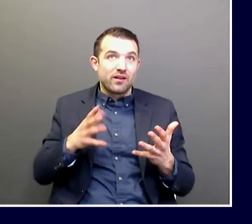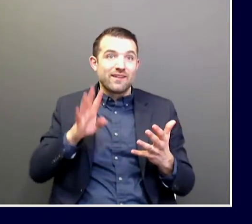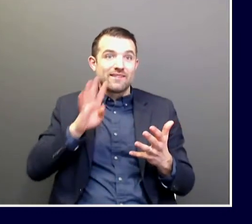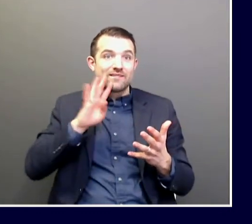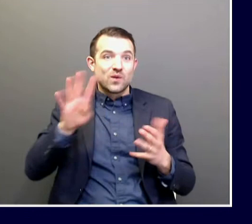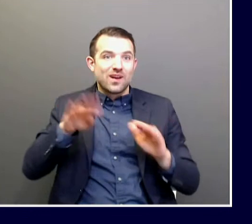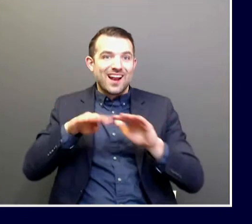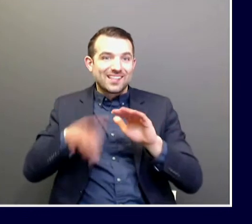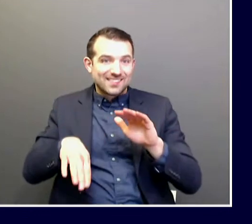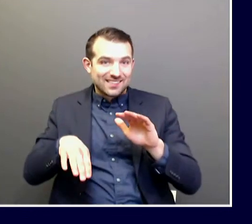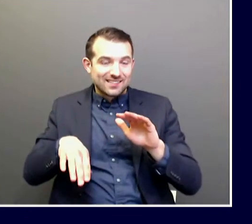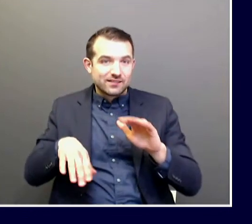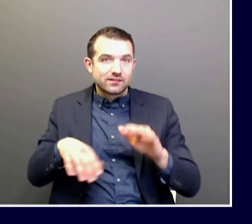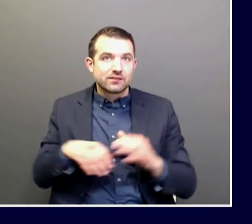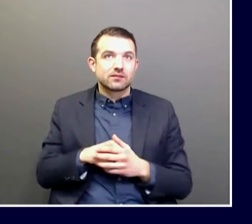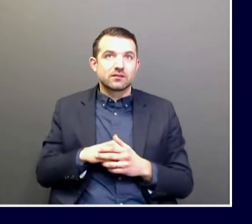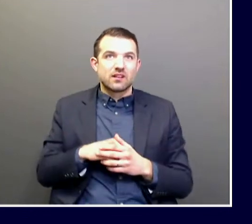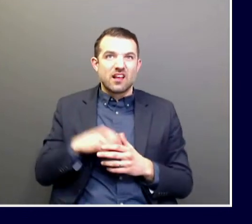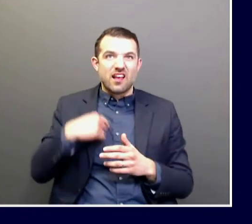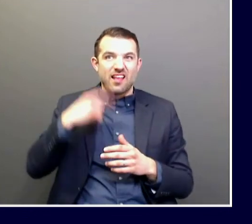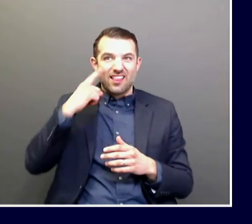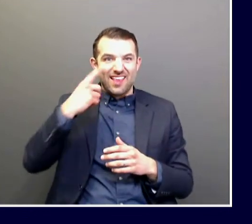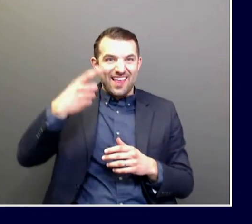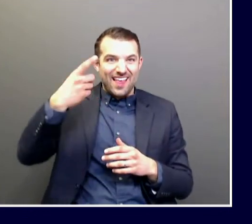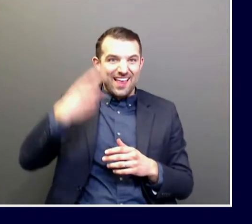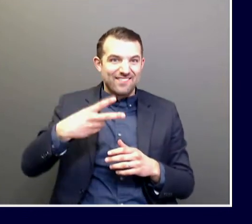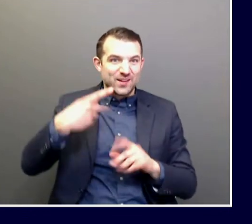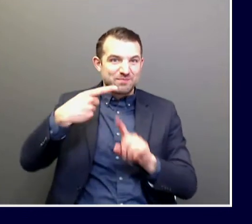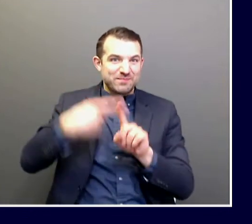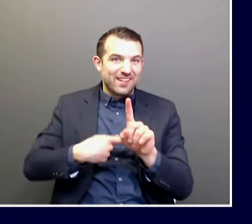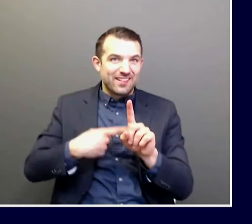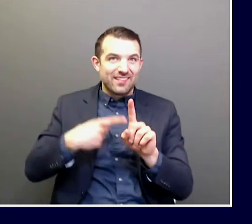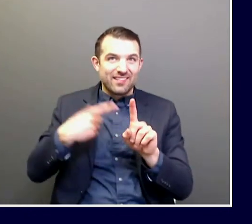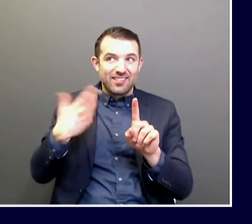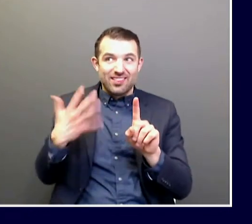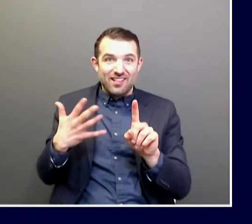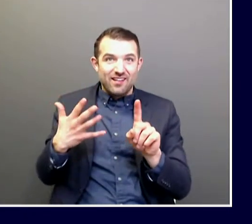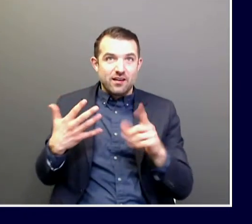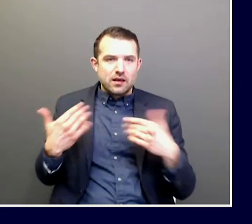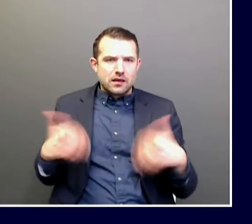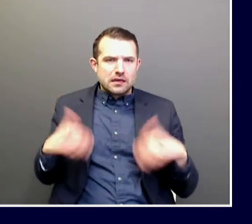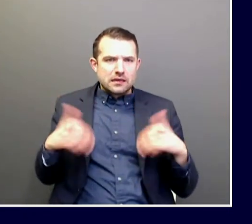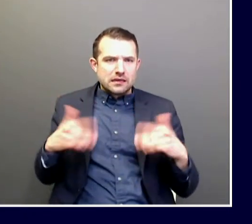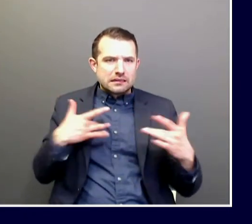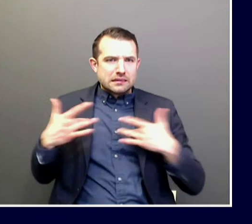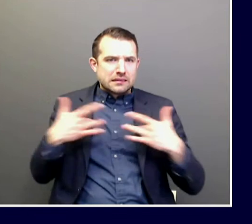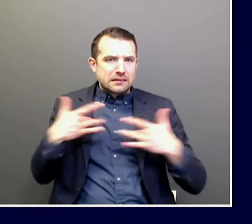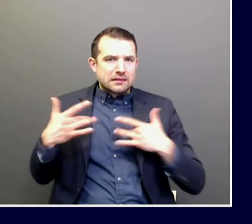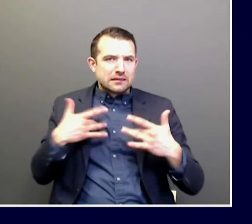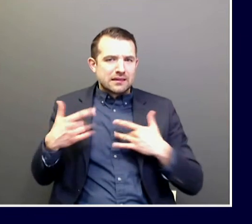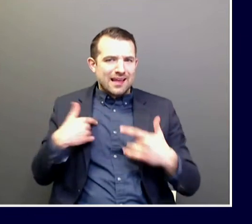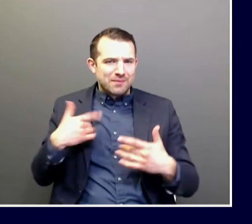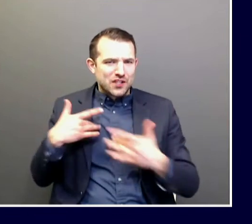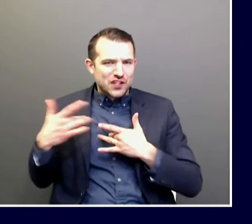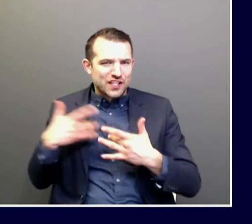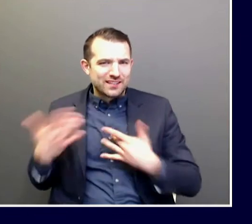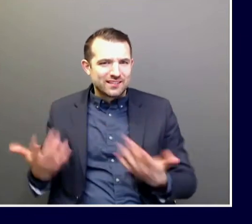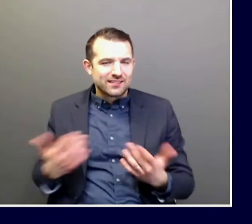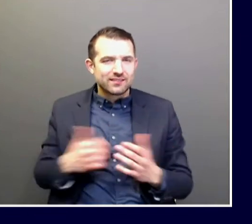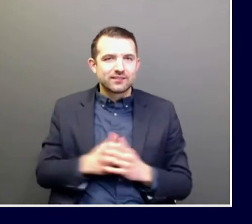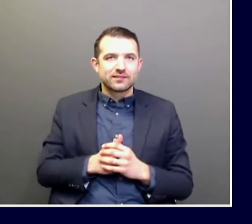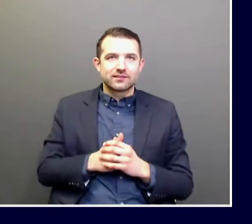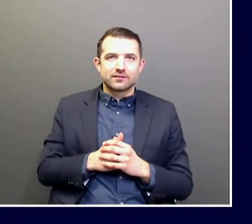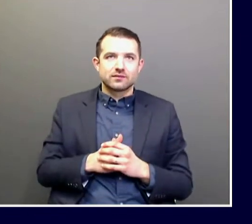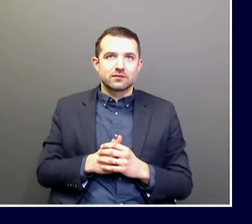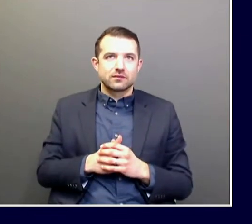through the month. So I guess my question is, 1, should we be concerned about the spread of